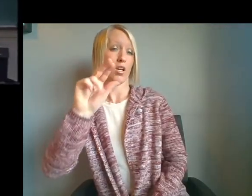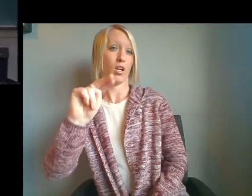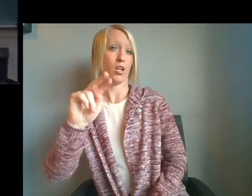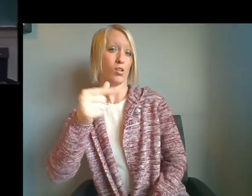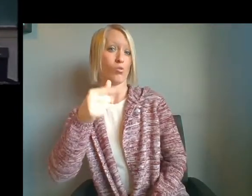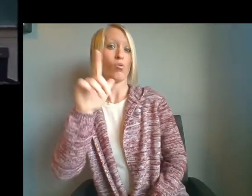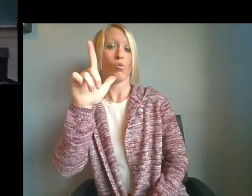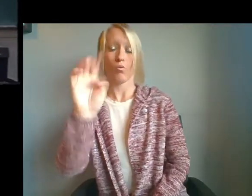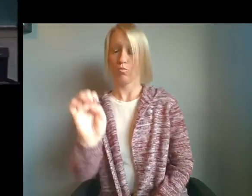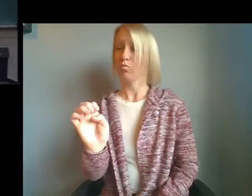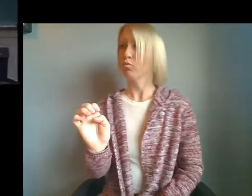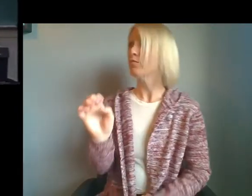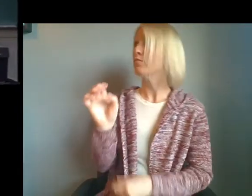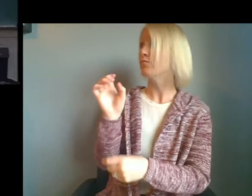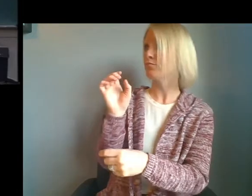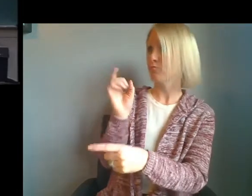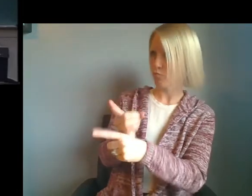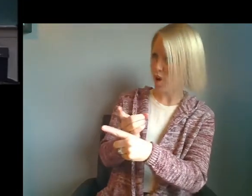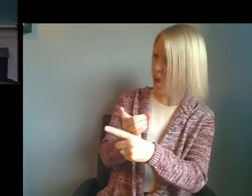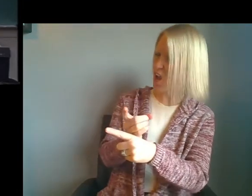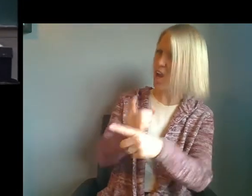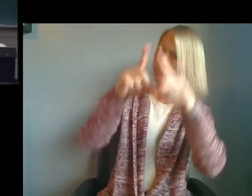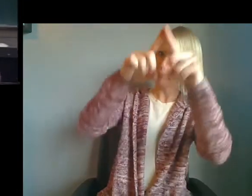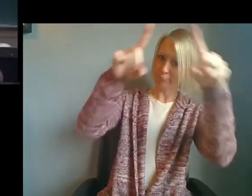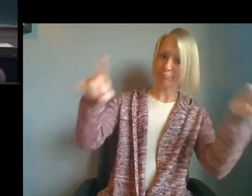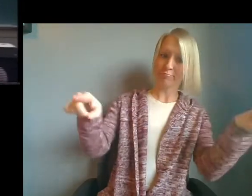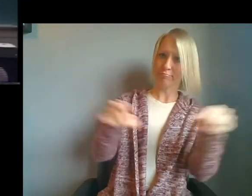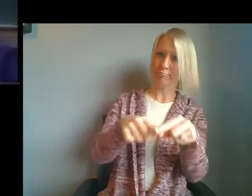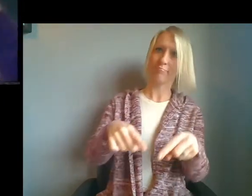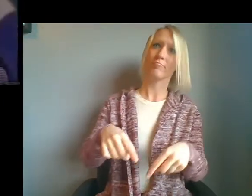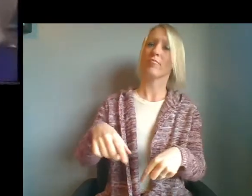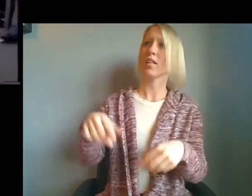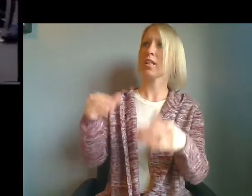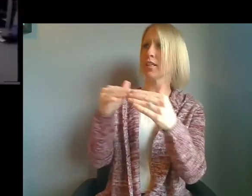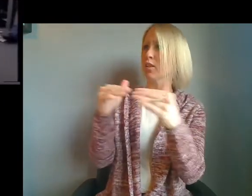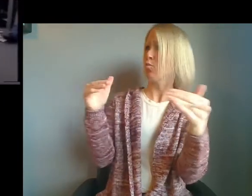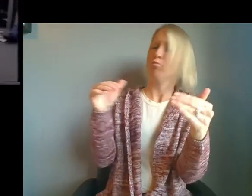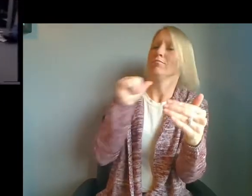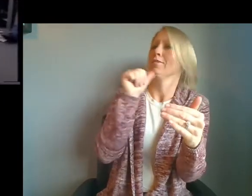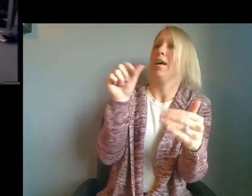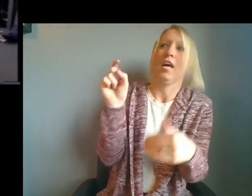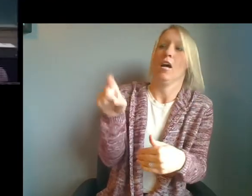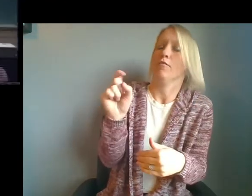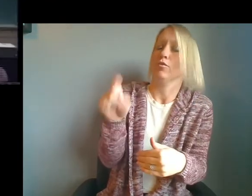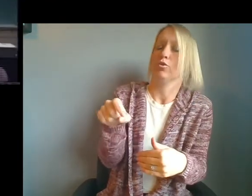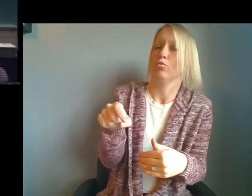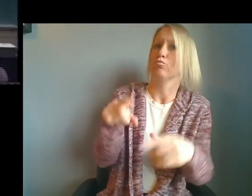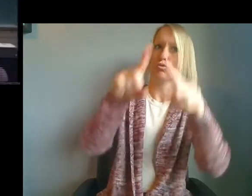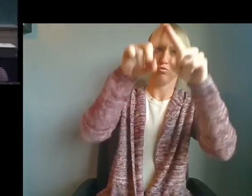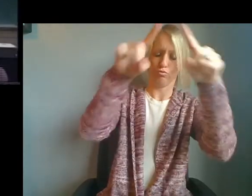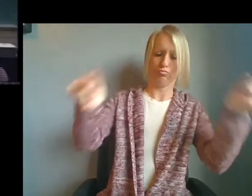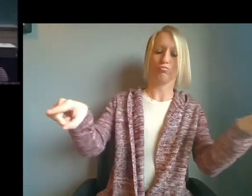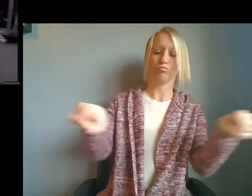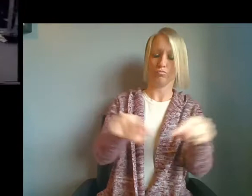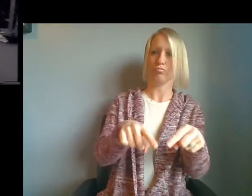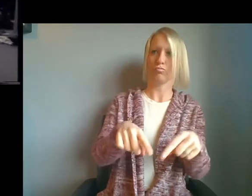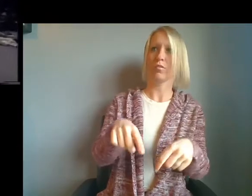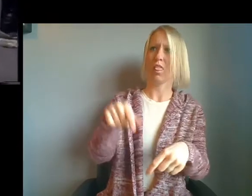shape. There's a strange shape. Looks a little bit different, Todd? Parallelogram. Very good. What does it mean,